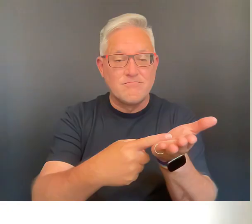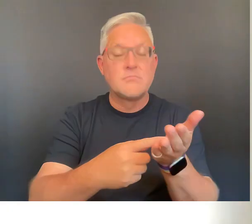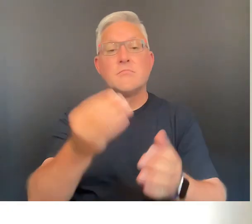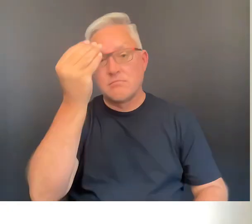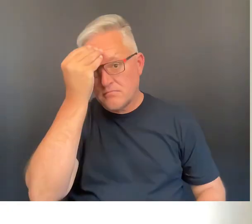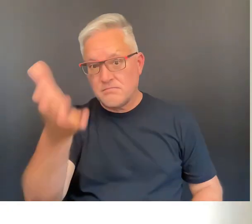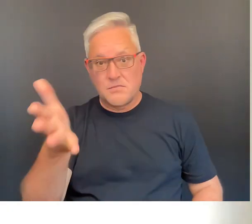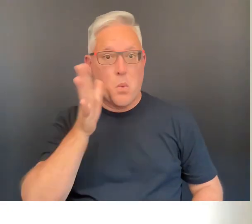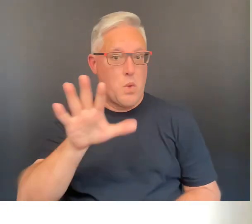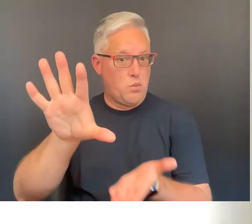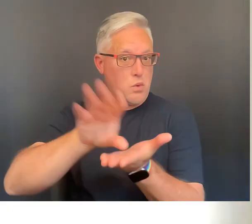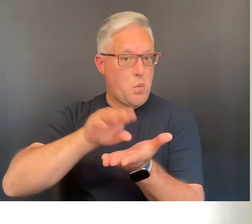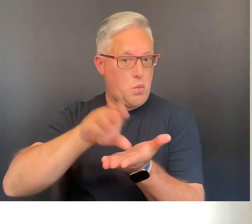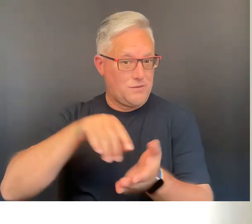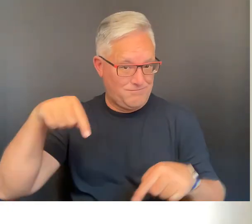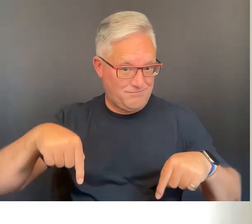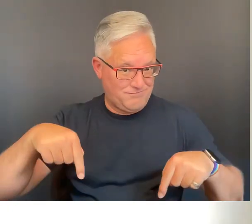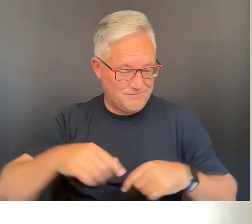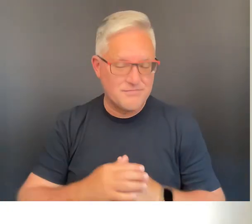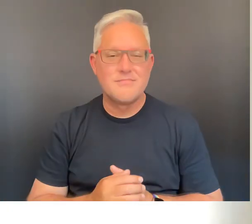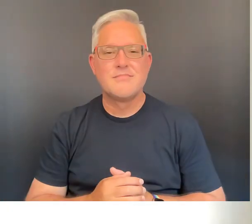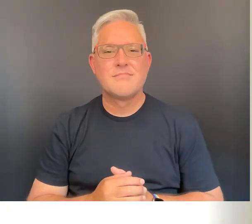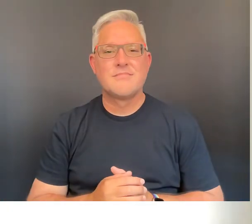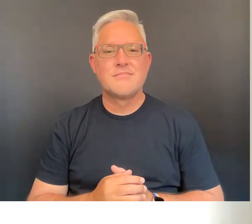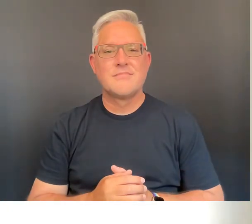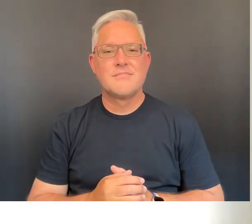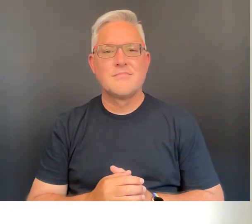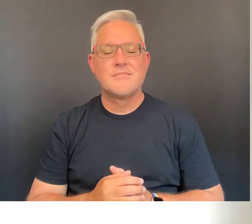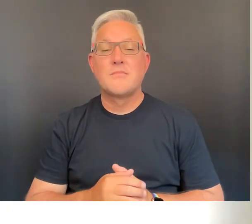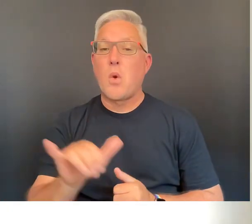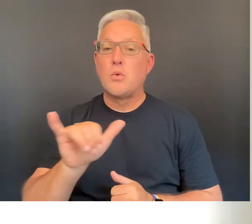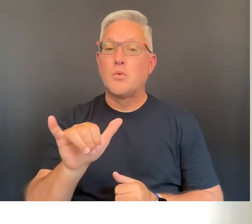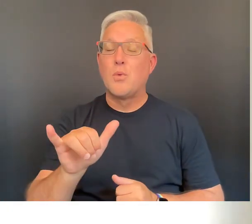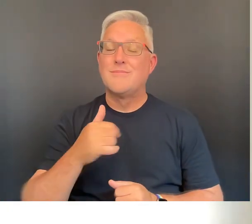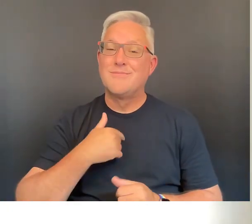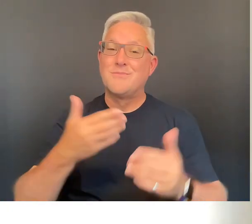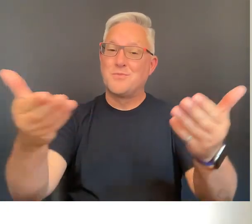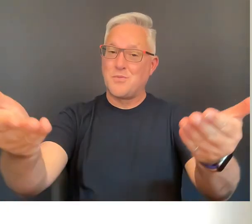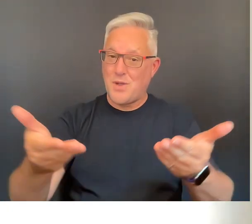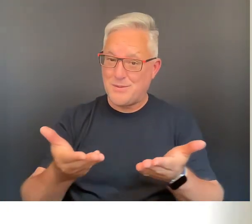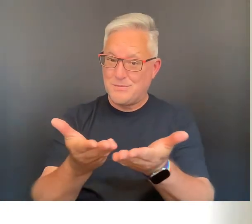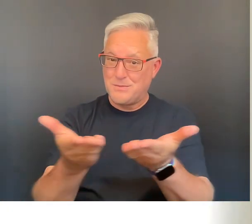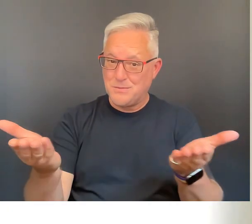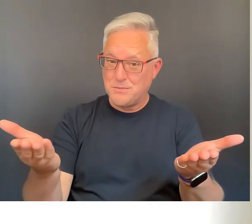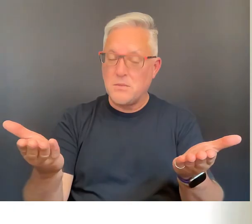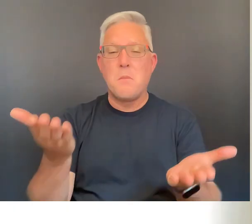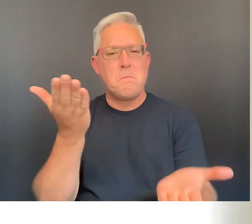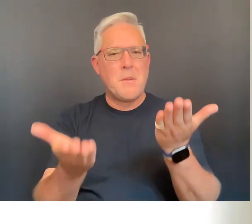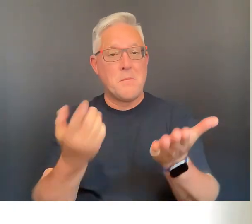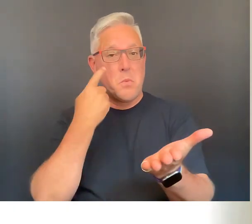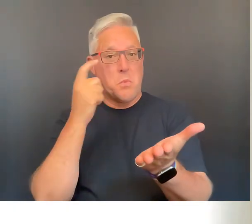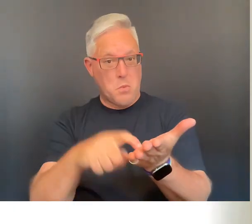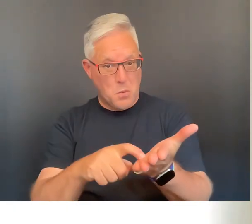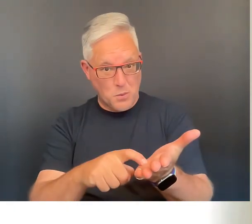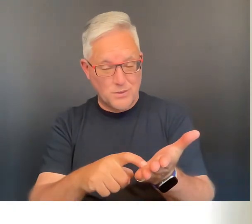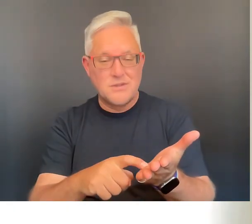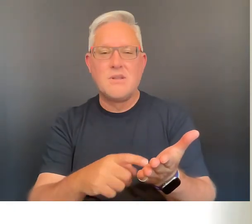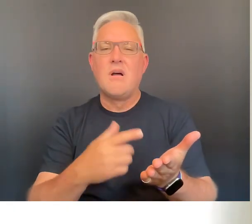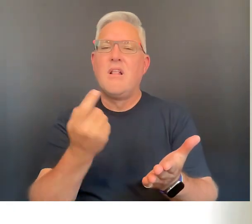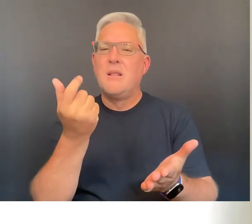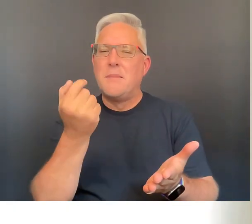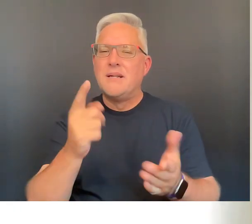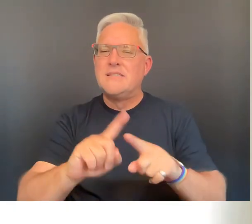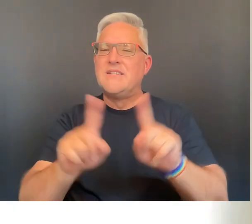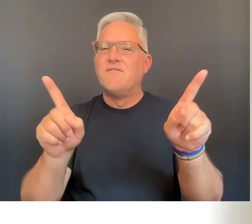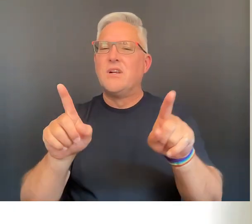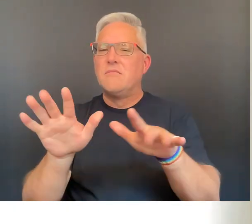recorded. You'll also notice as I invite you in this space, we do have translation that is